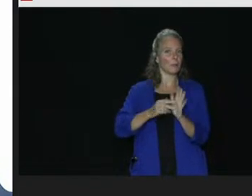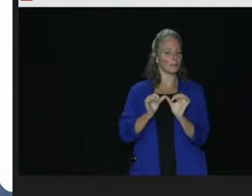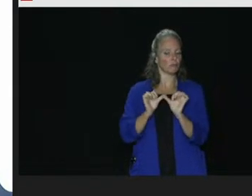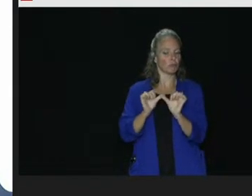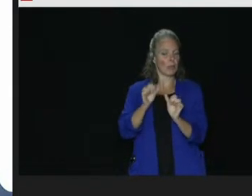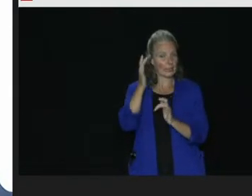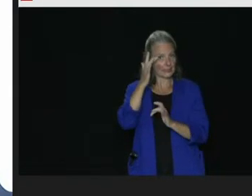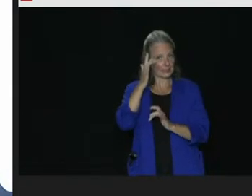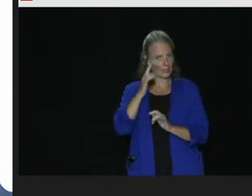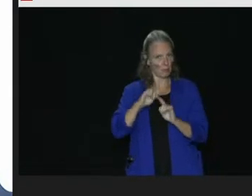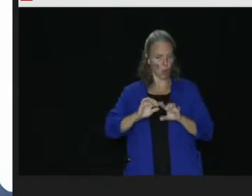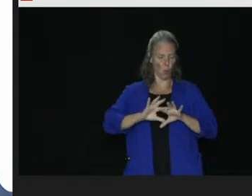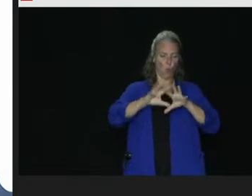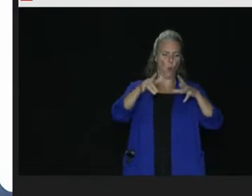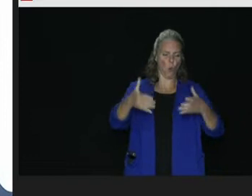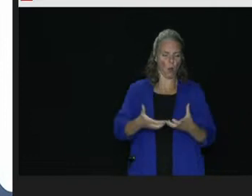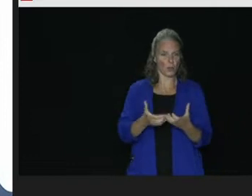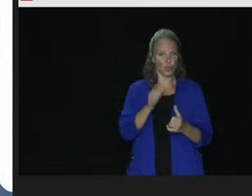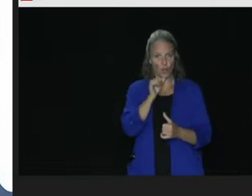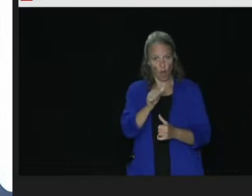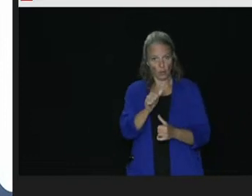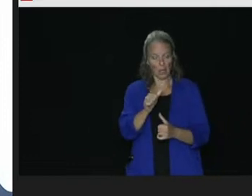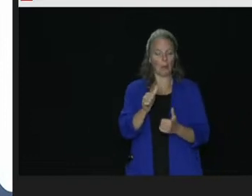Follow-up question? Yes.